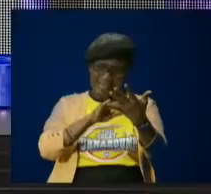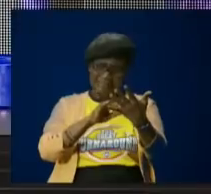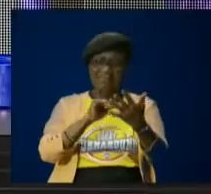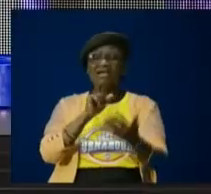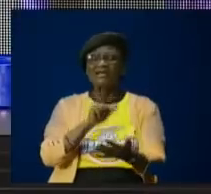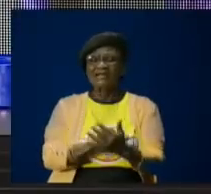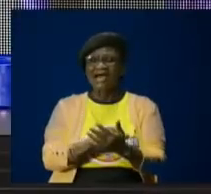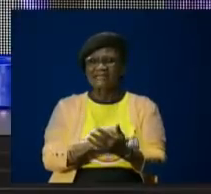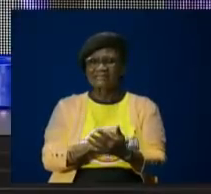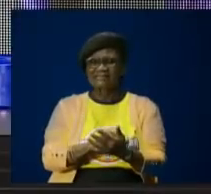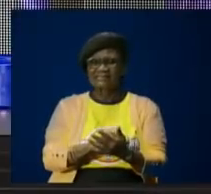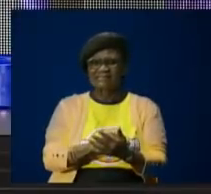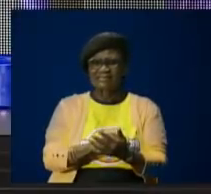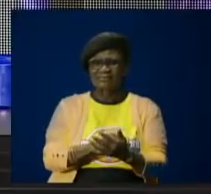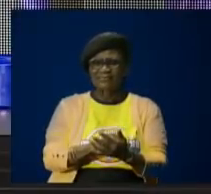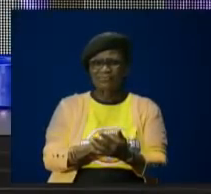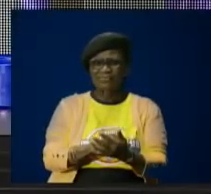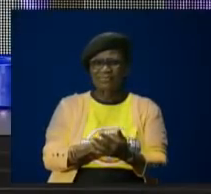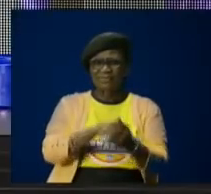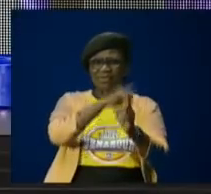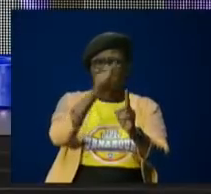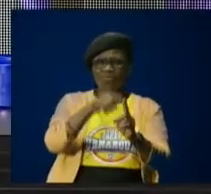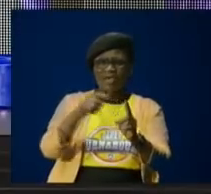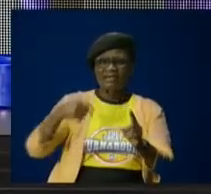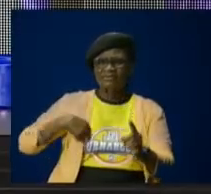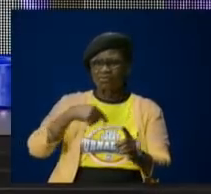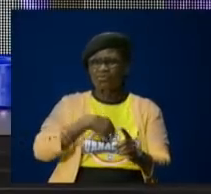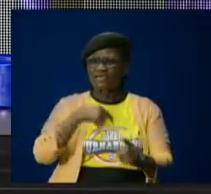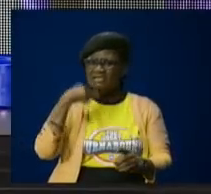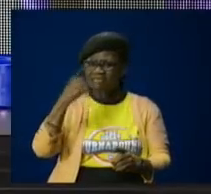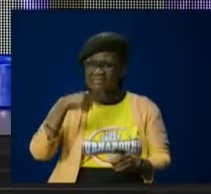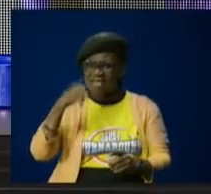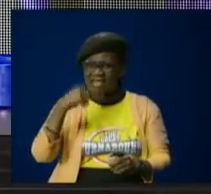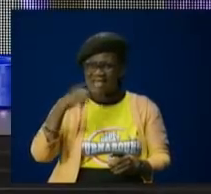that when we say